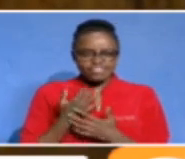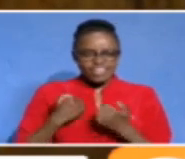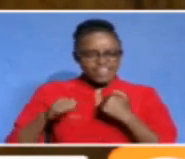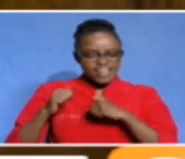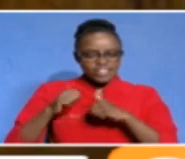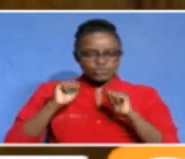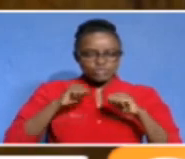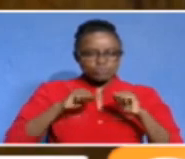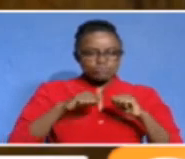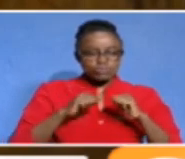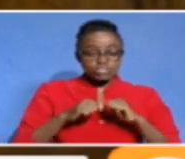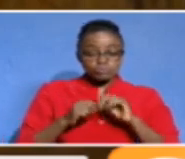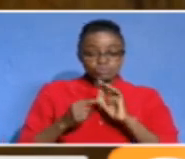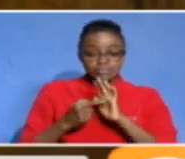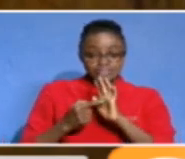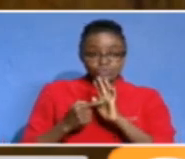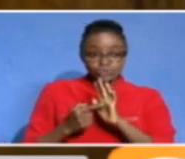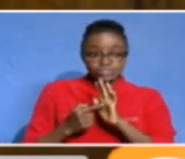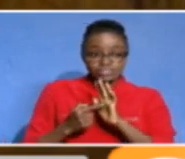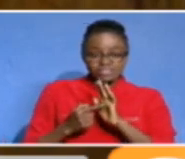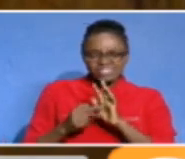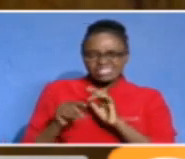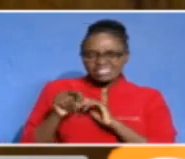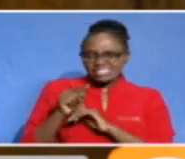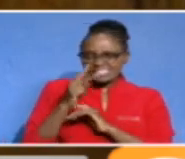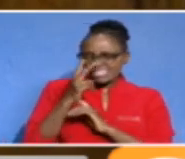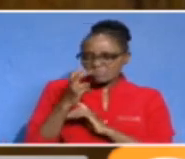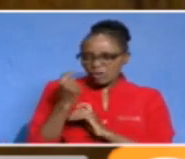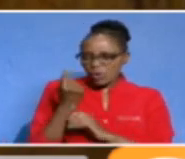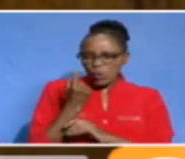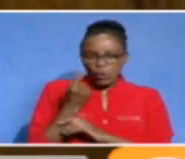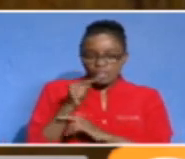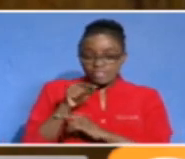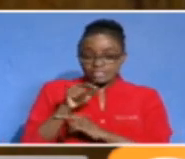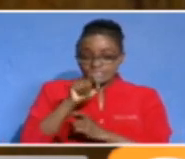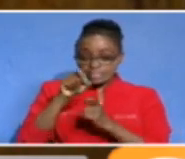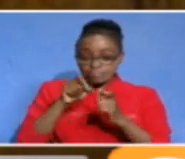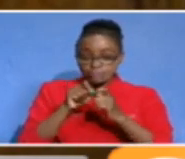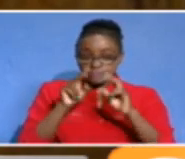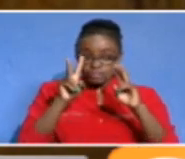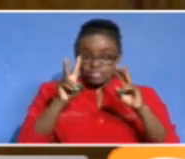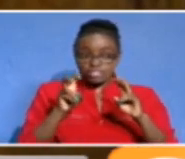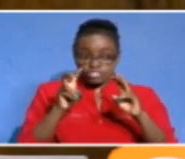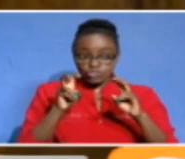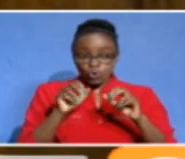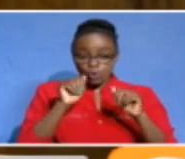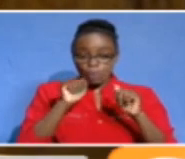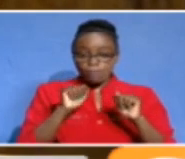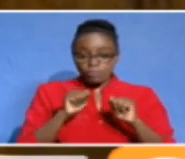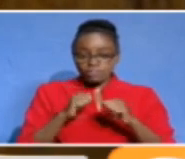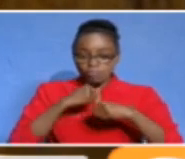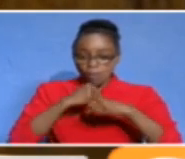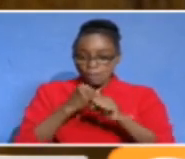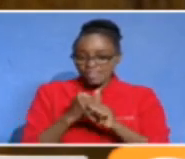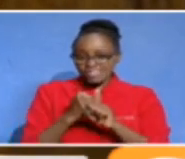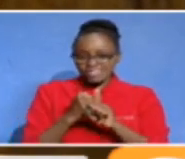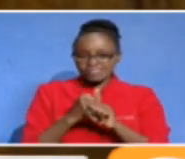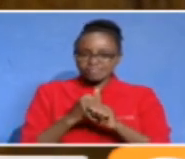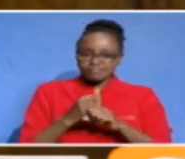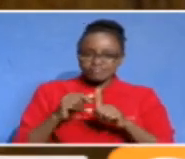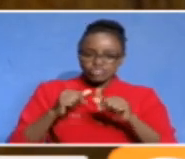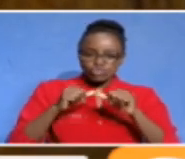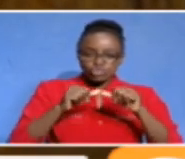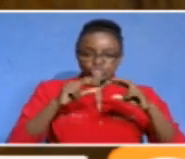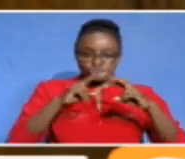actions that may appear to be speculative reporting on this particular matter that could jeopardize the ongoing